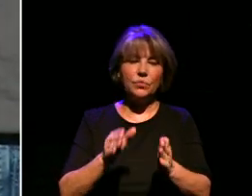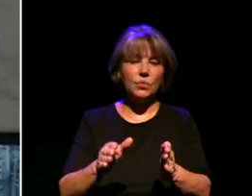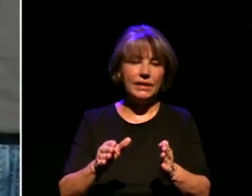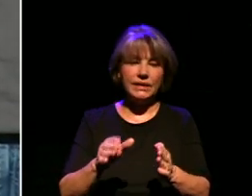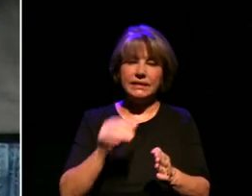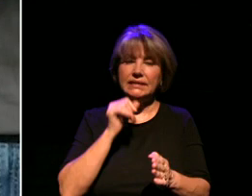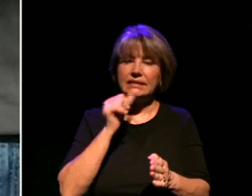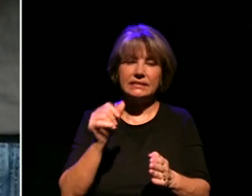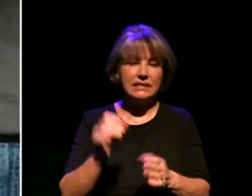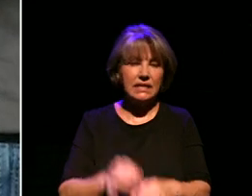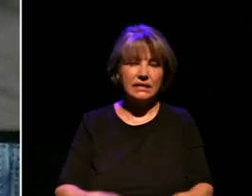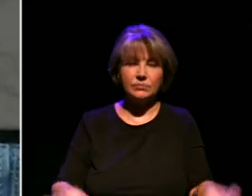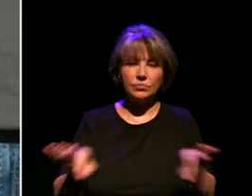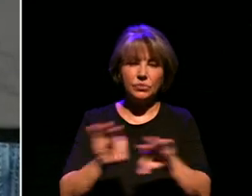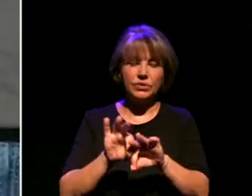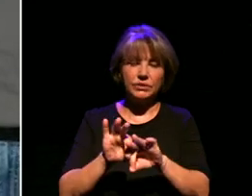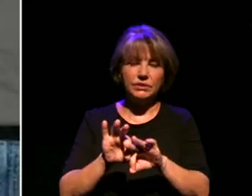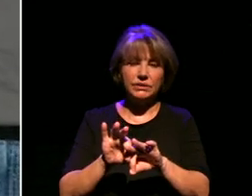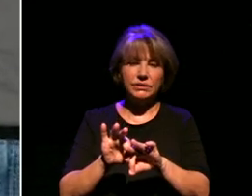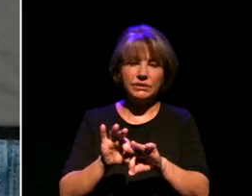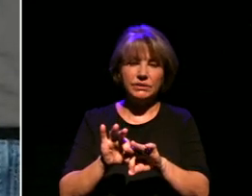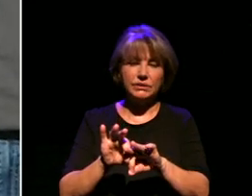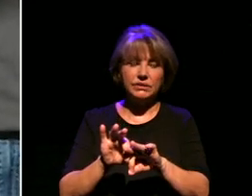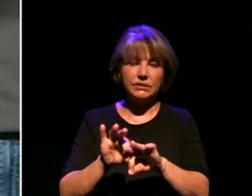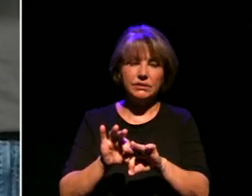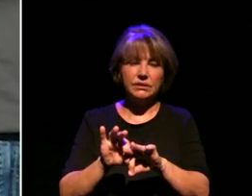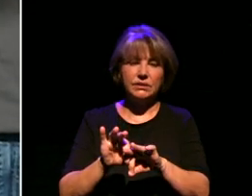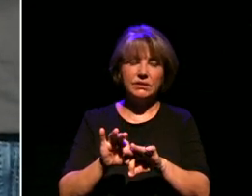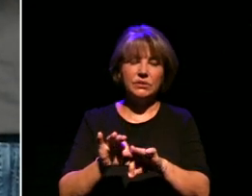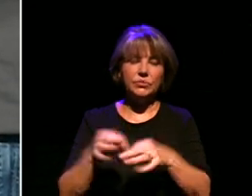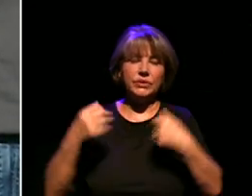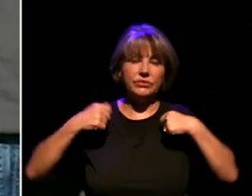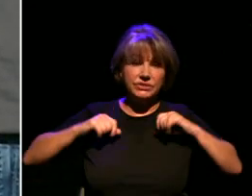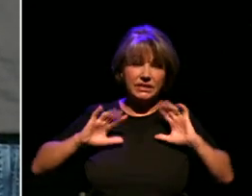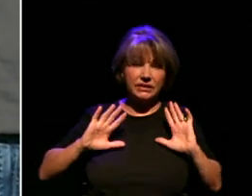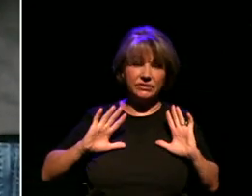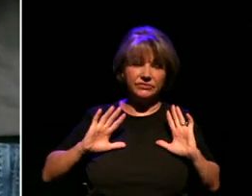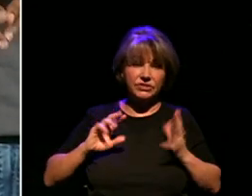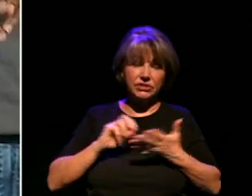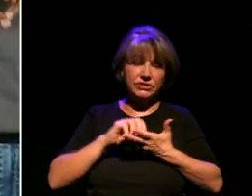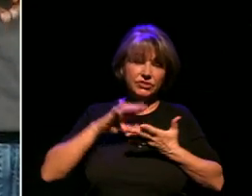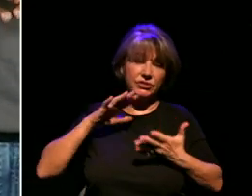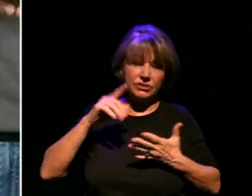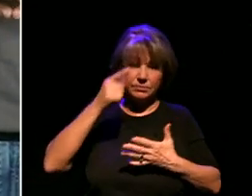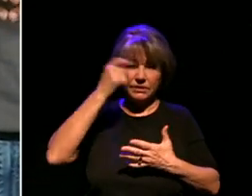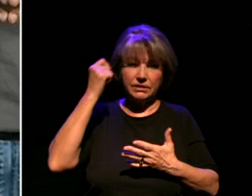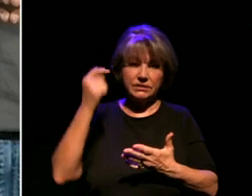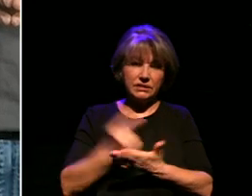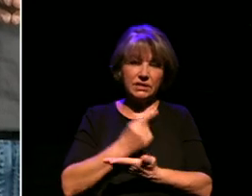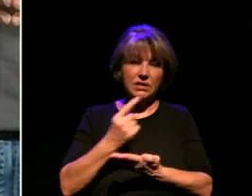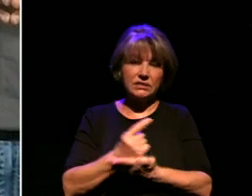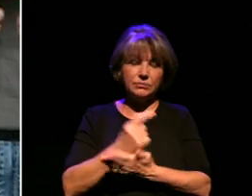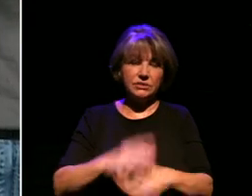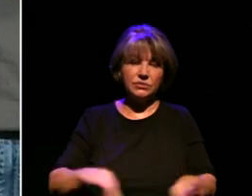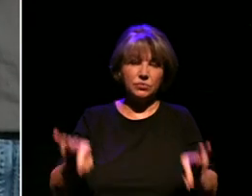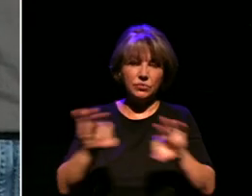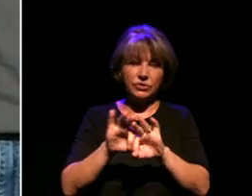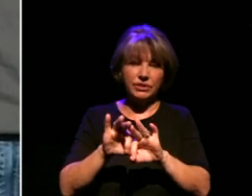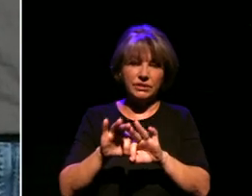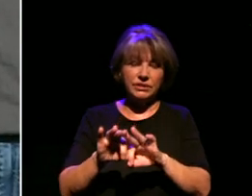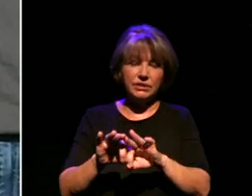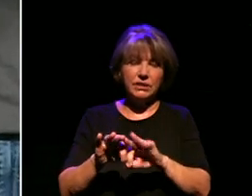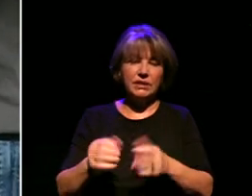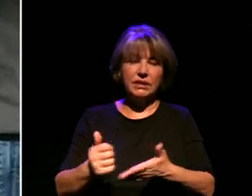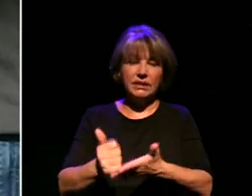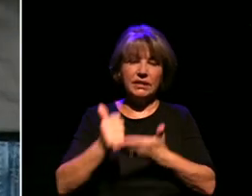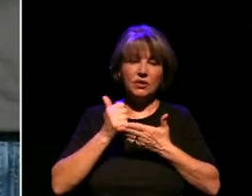heart in which you give. We say that we're sacrificially generous because the gospel is worth it. It enables